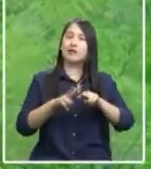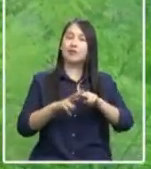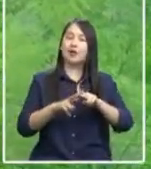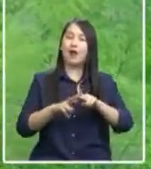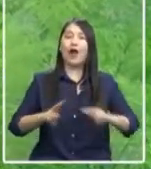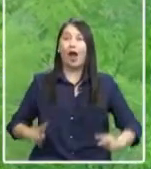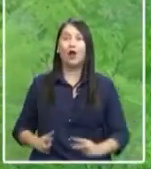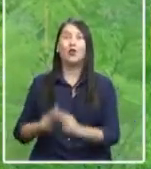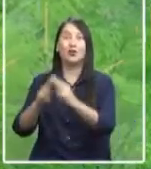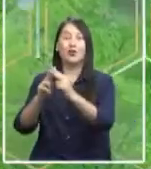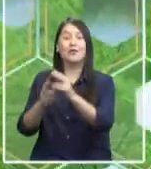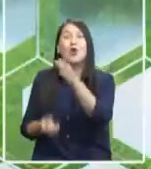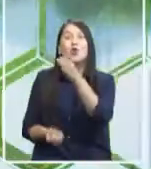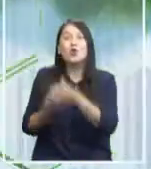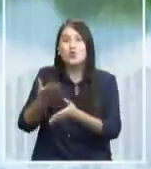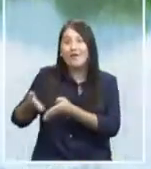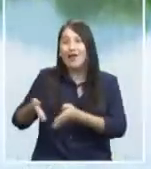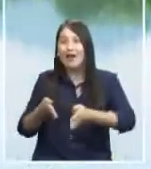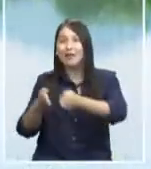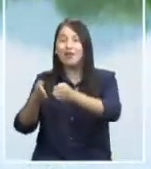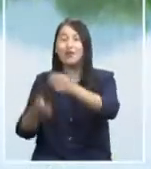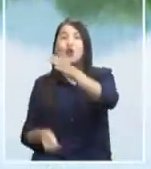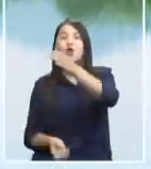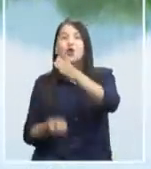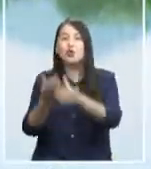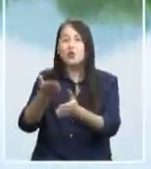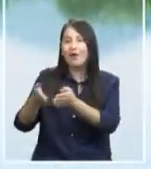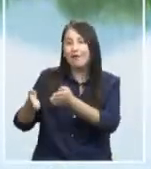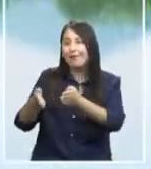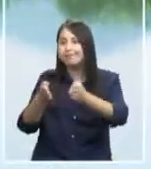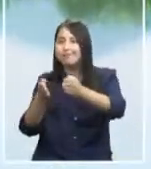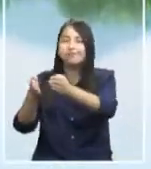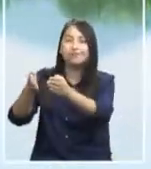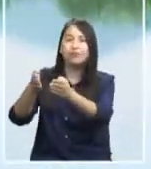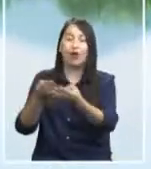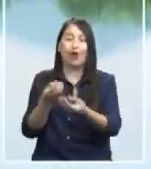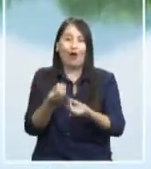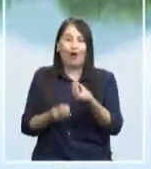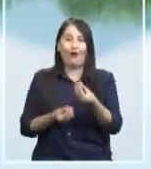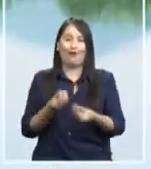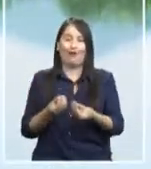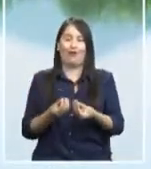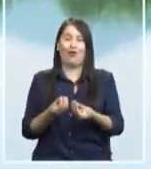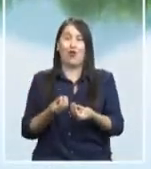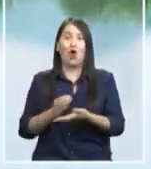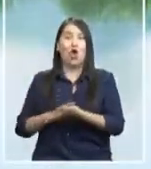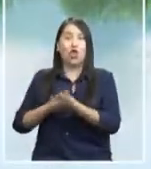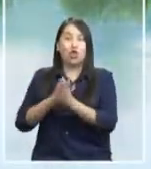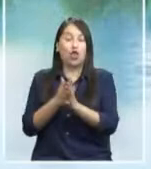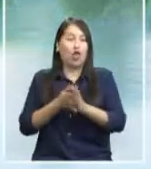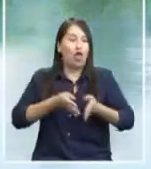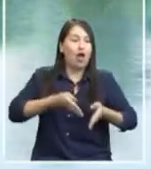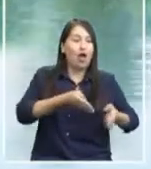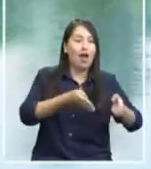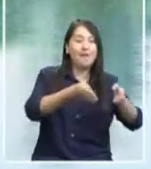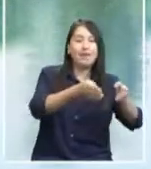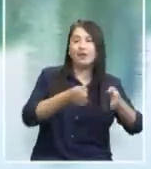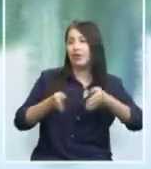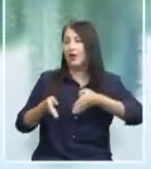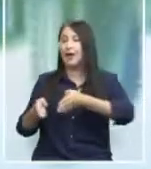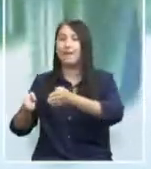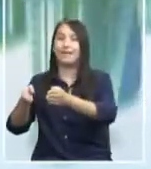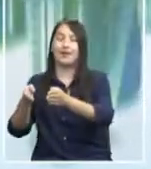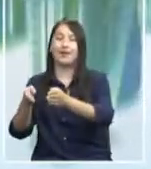destination. It's obvious, old road cannot take us to new